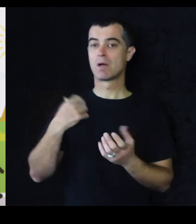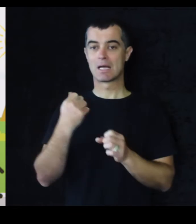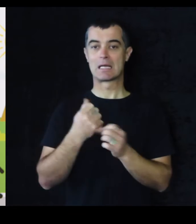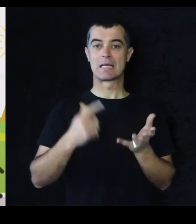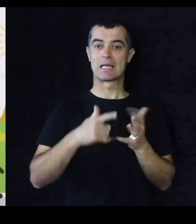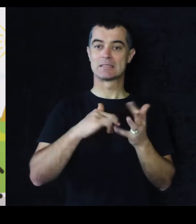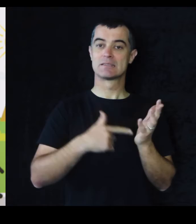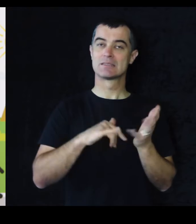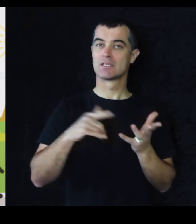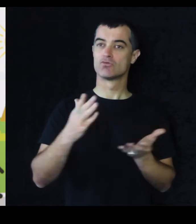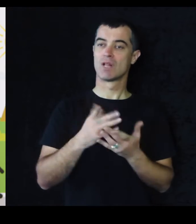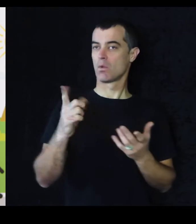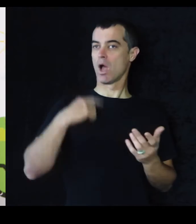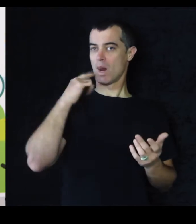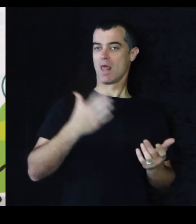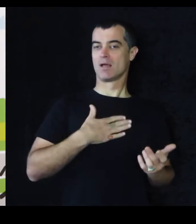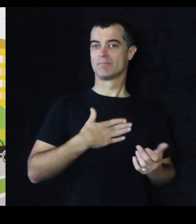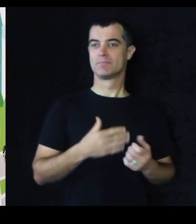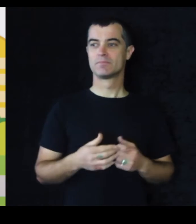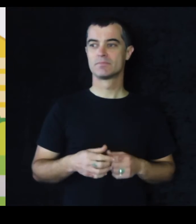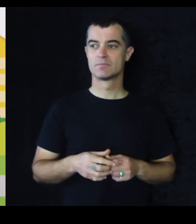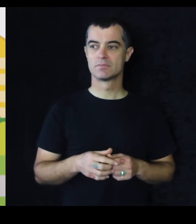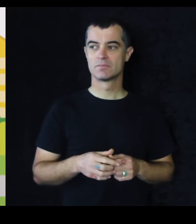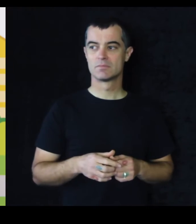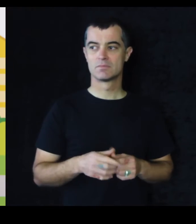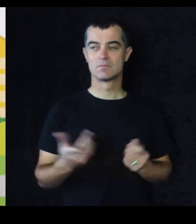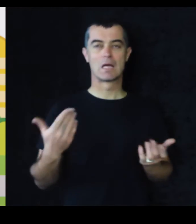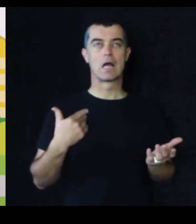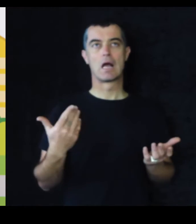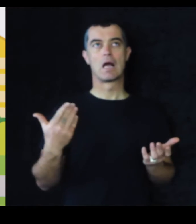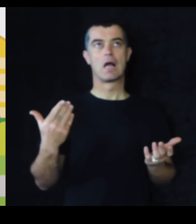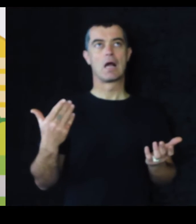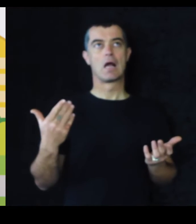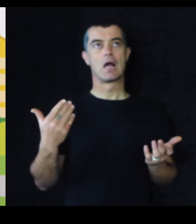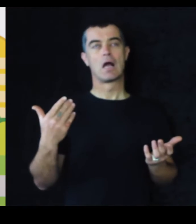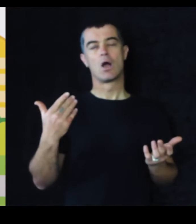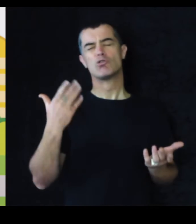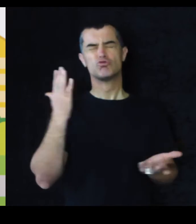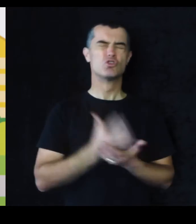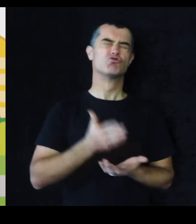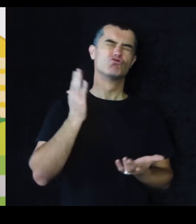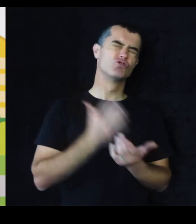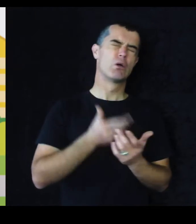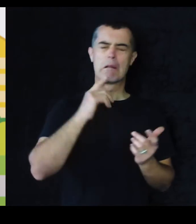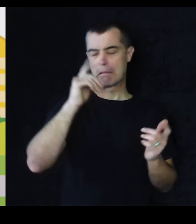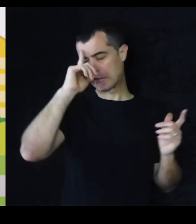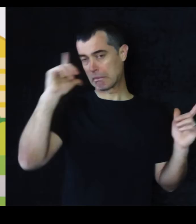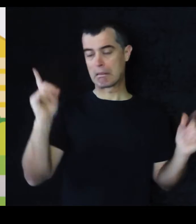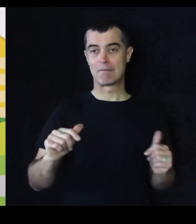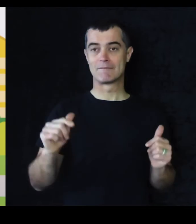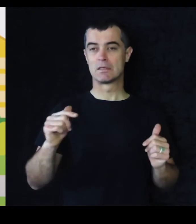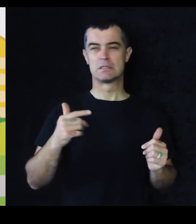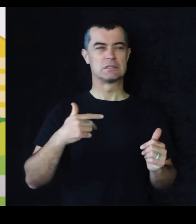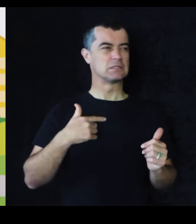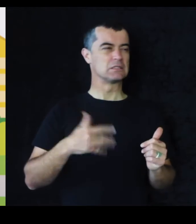That's really what I'd like. I've been madly, madly in love lots. I never want to share a bed